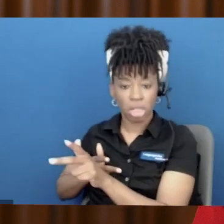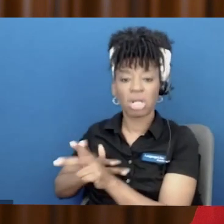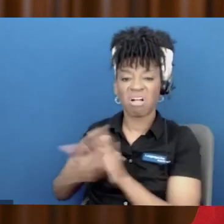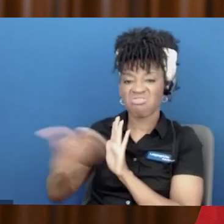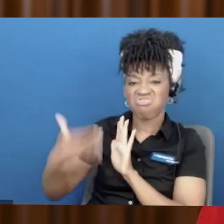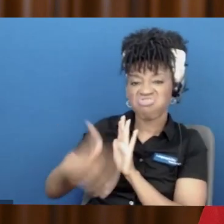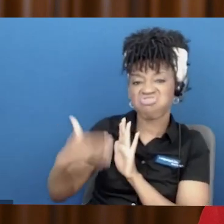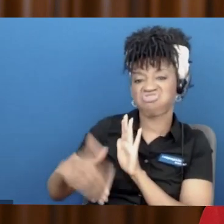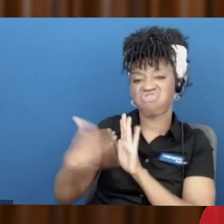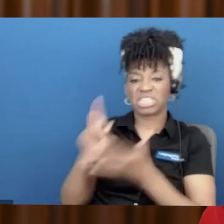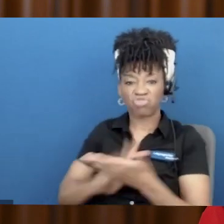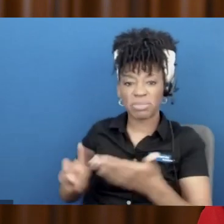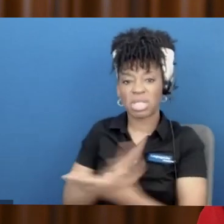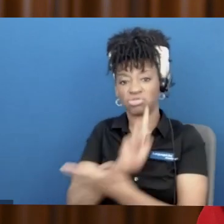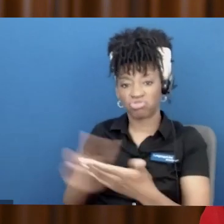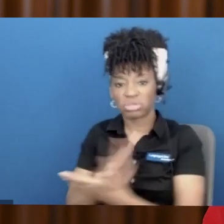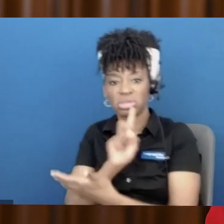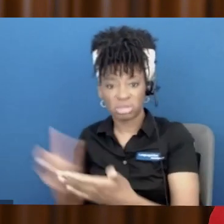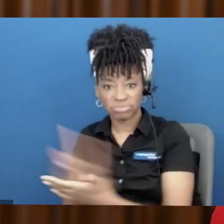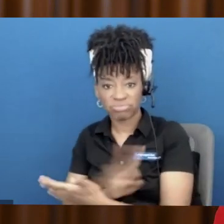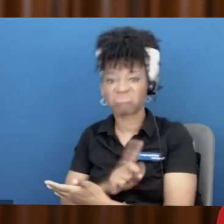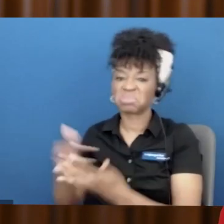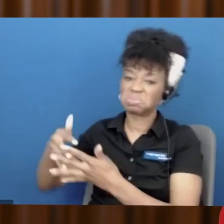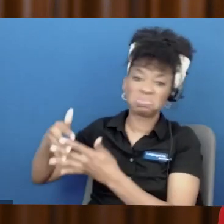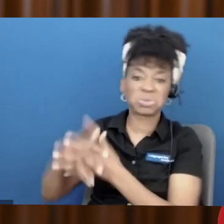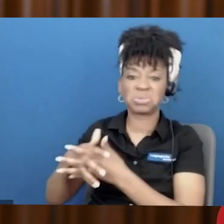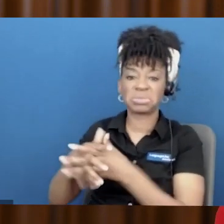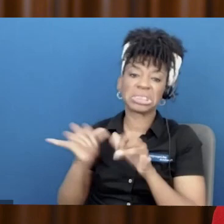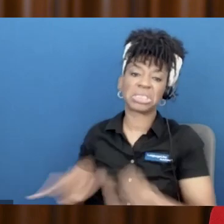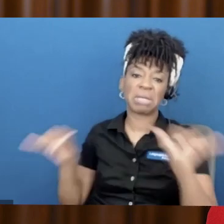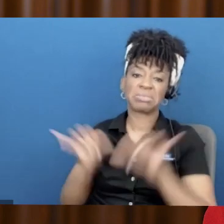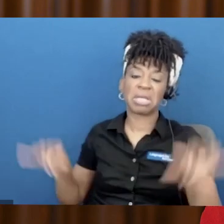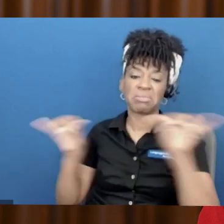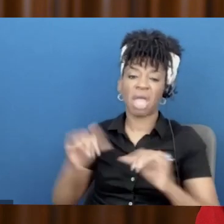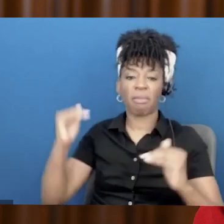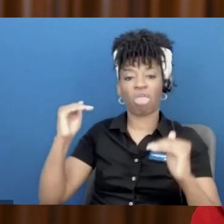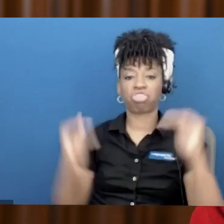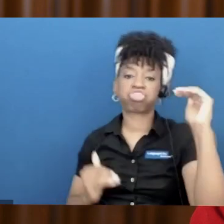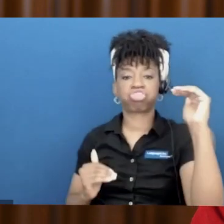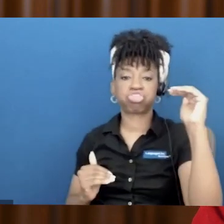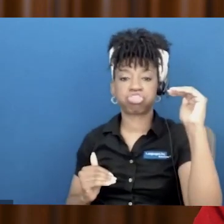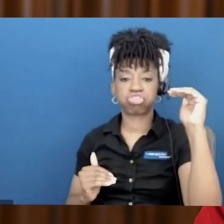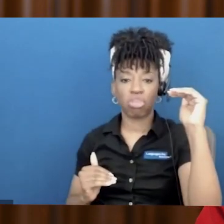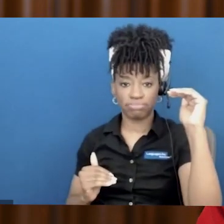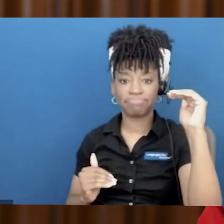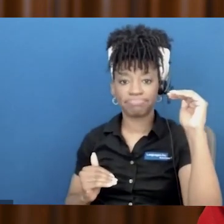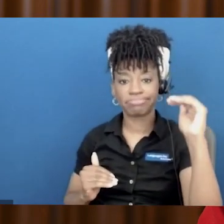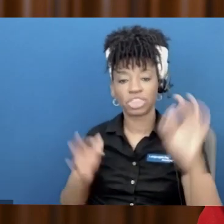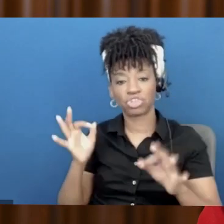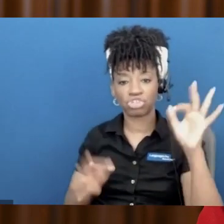assaults, and who experience the pervasive pattern of being treated differently and worse by the criminal justice